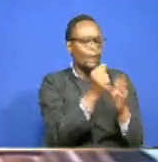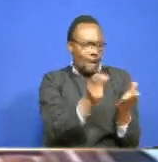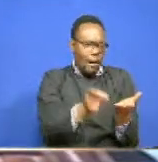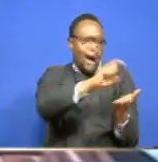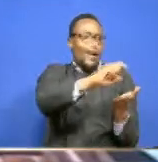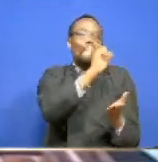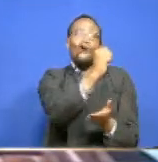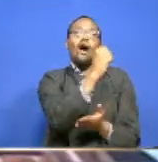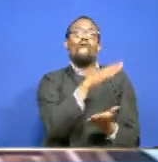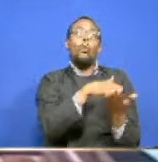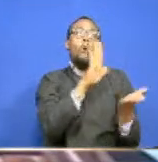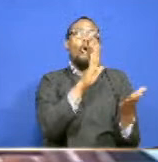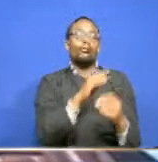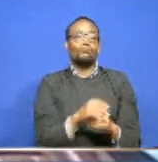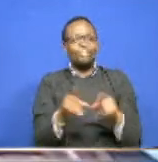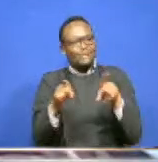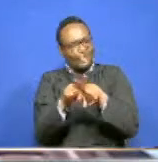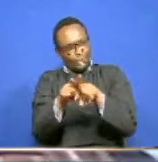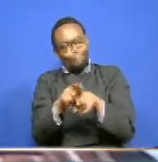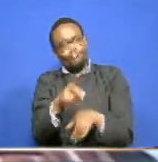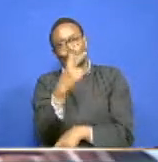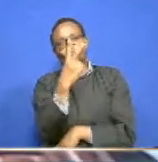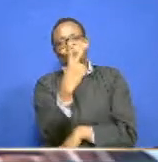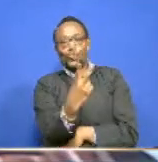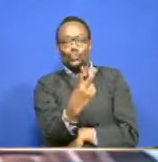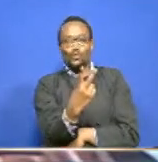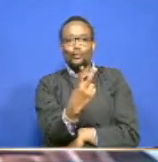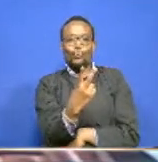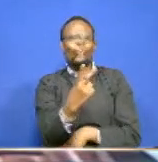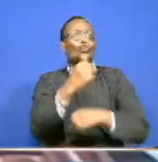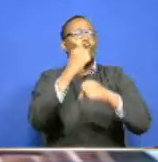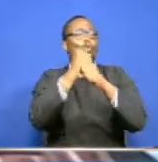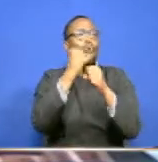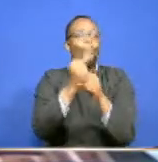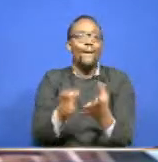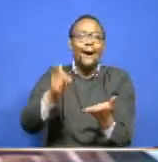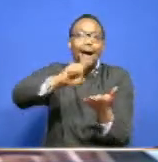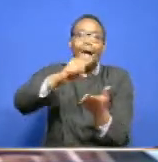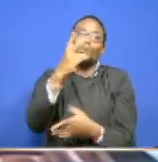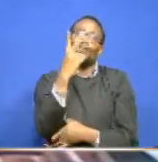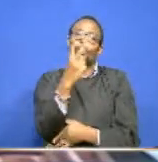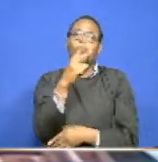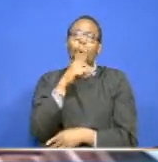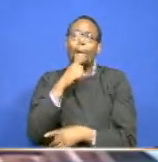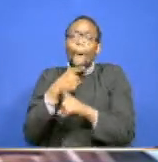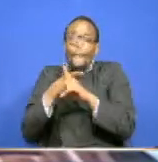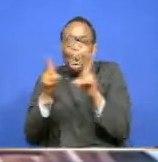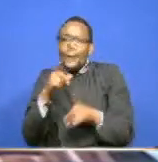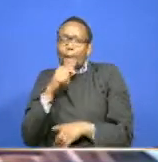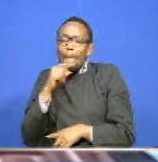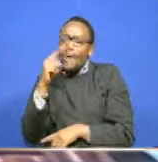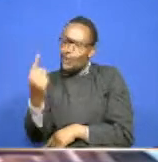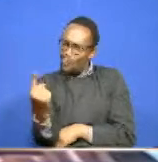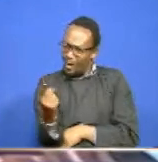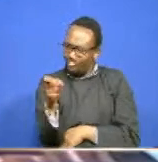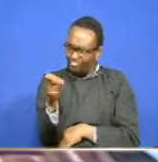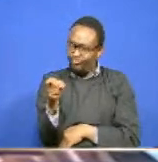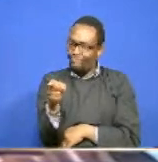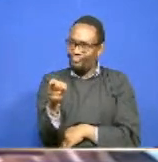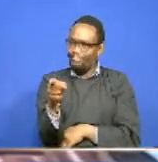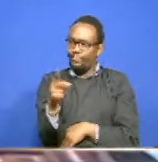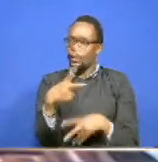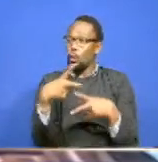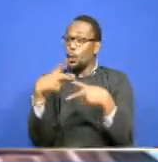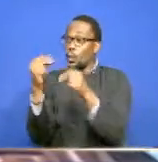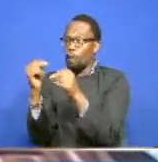5 more. So also the one with the 2 talents gained 2 more. But the man who had received the 1 talent went